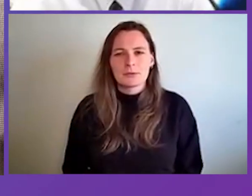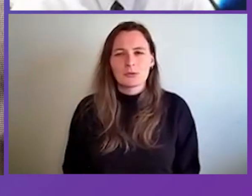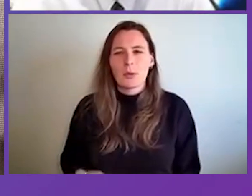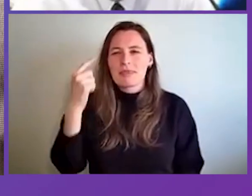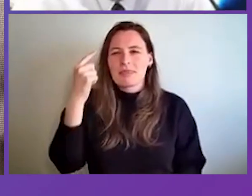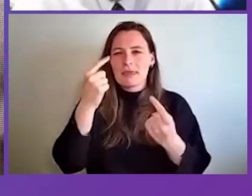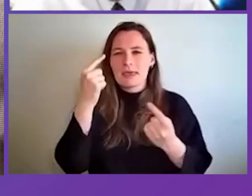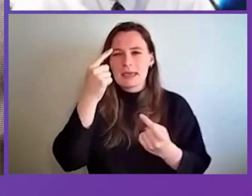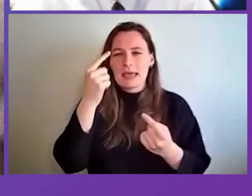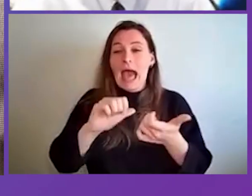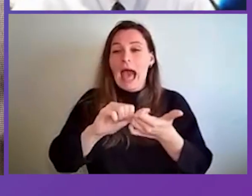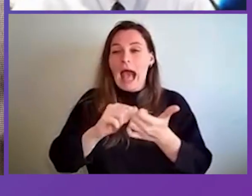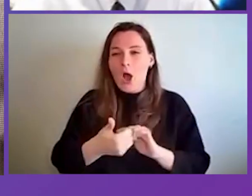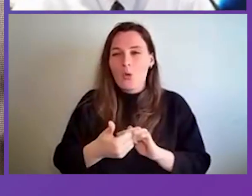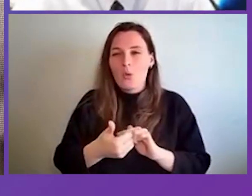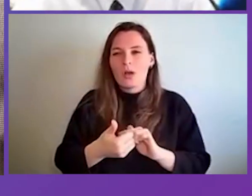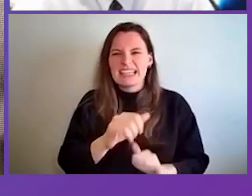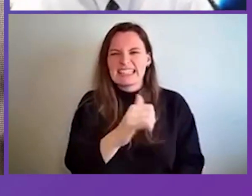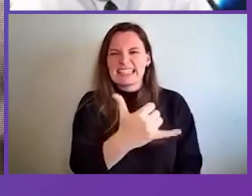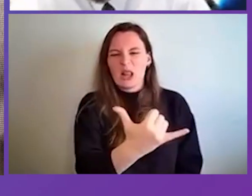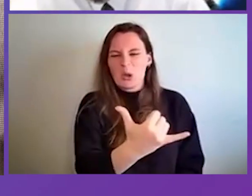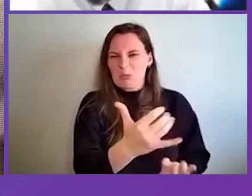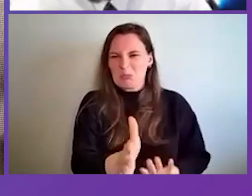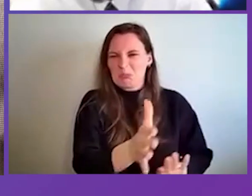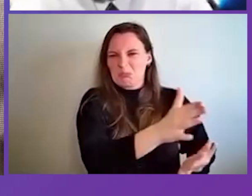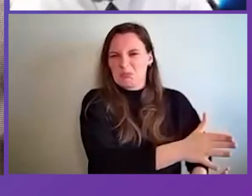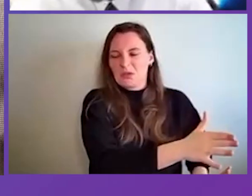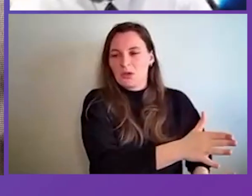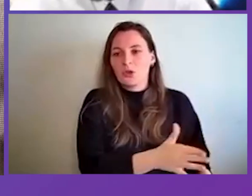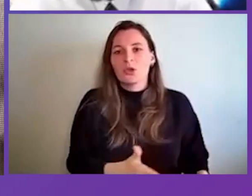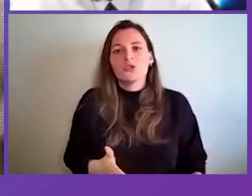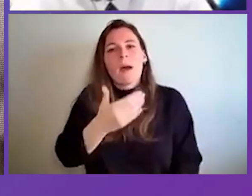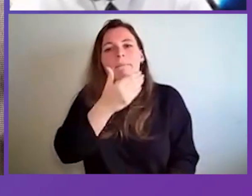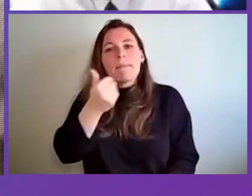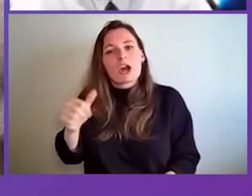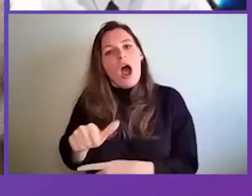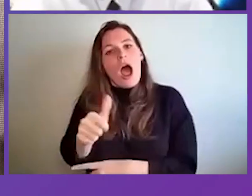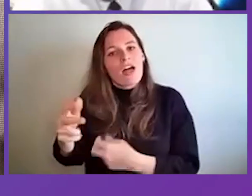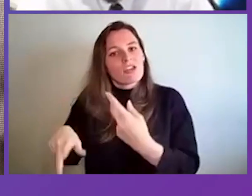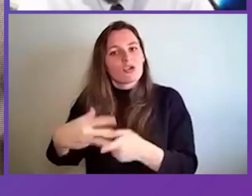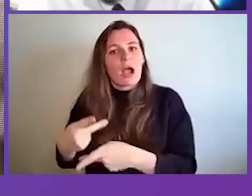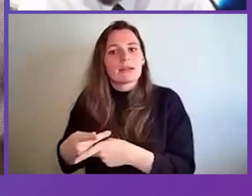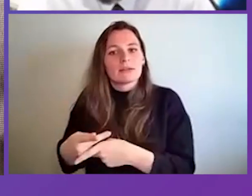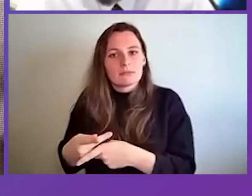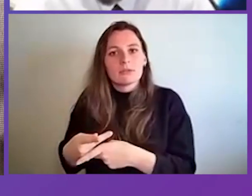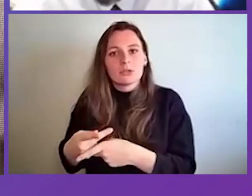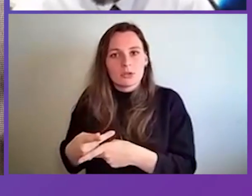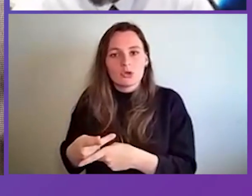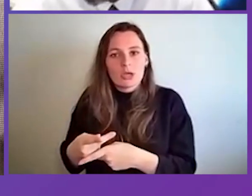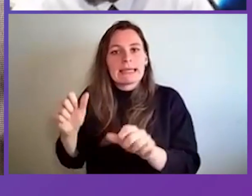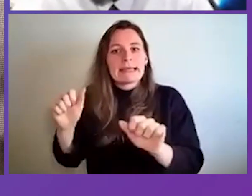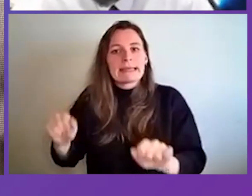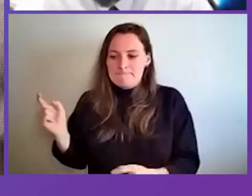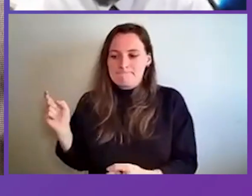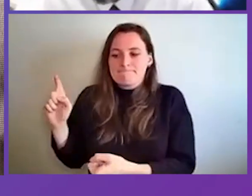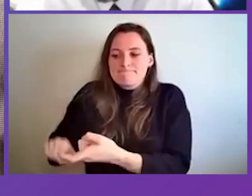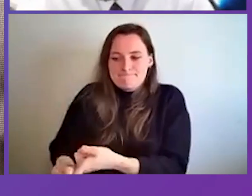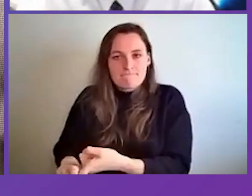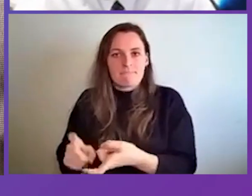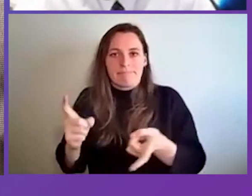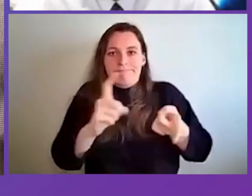again moving towards some of those the Q'Straint straps that I showed previously again highlights the potential